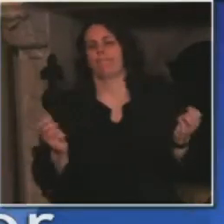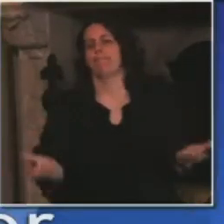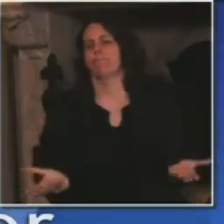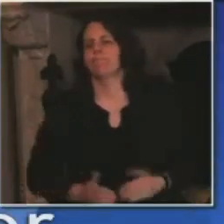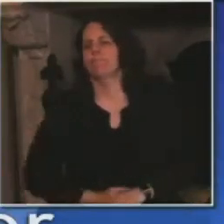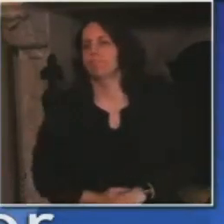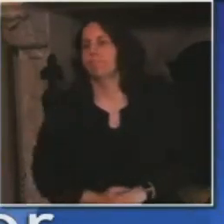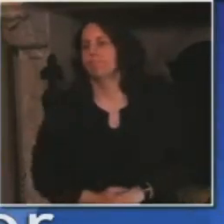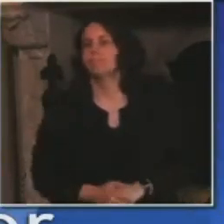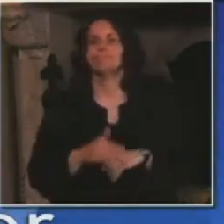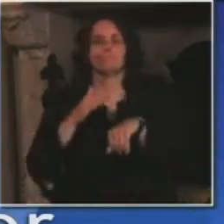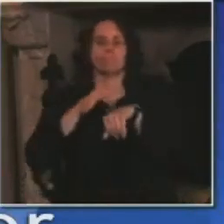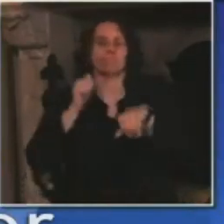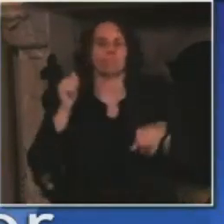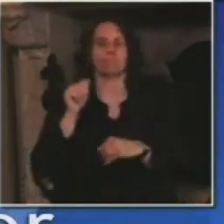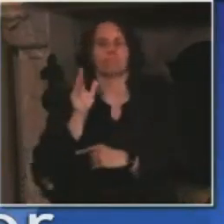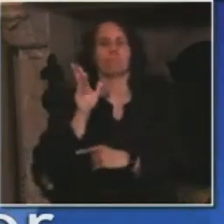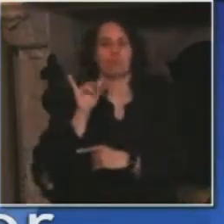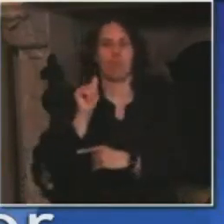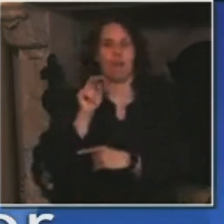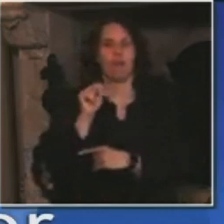Bram?